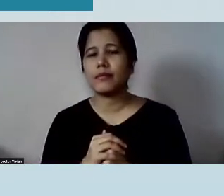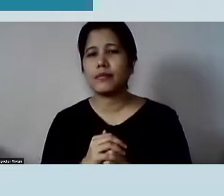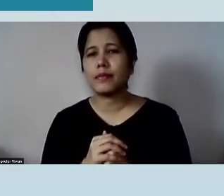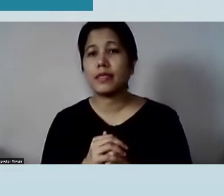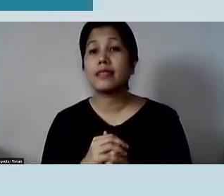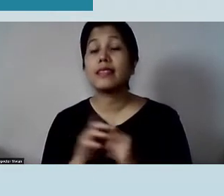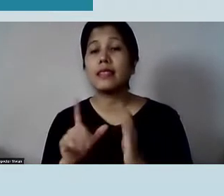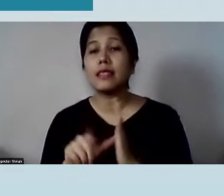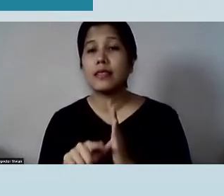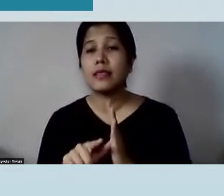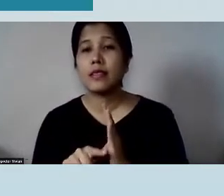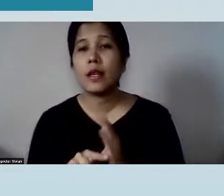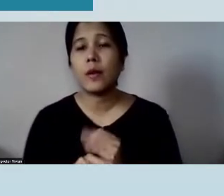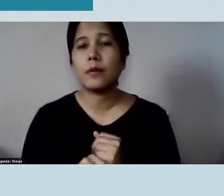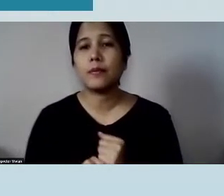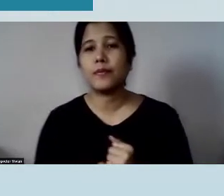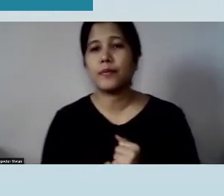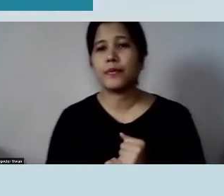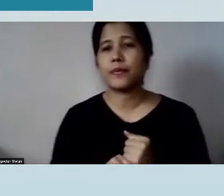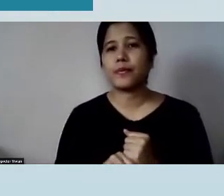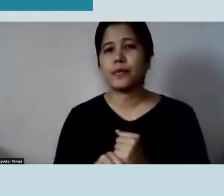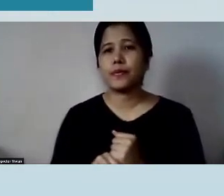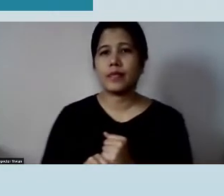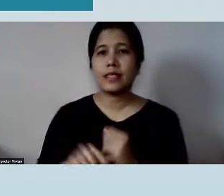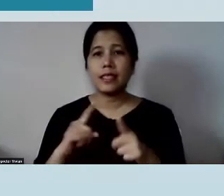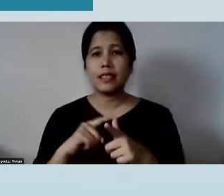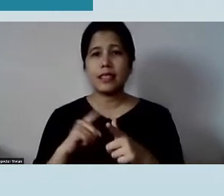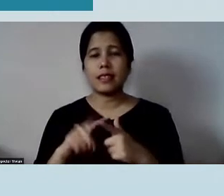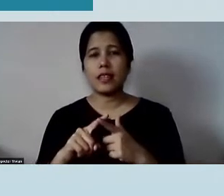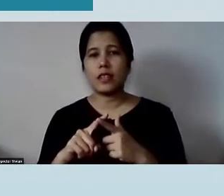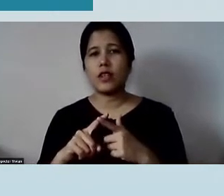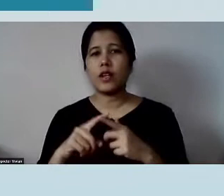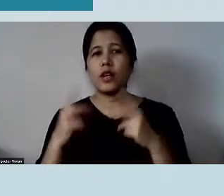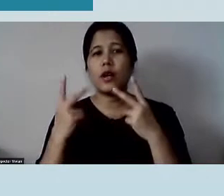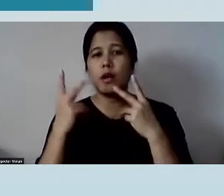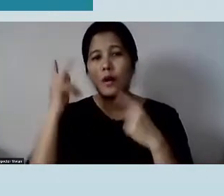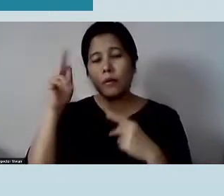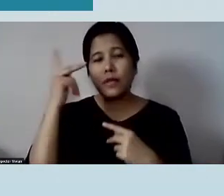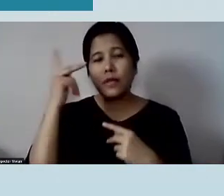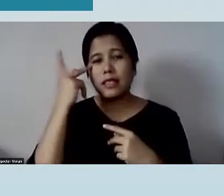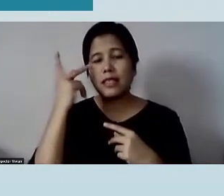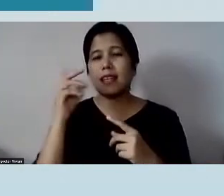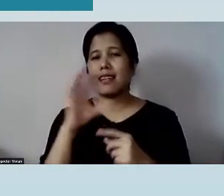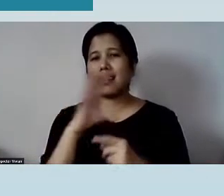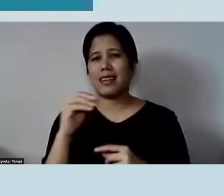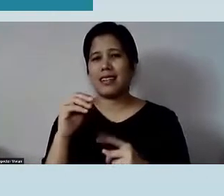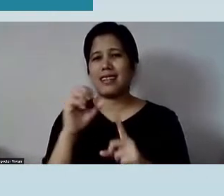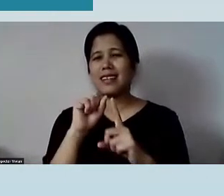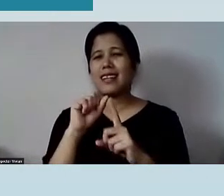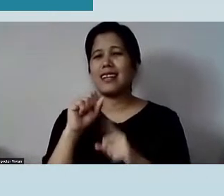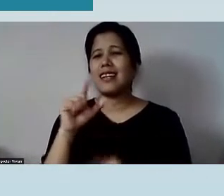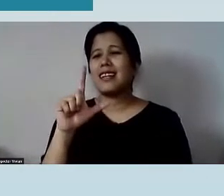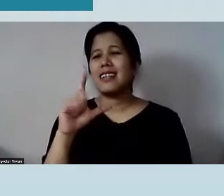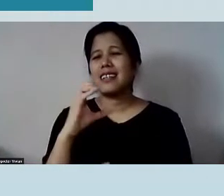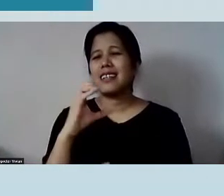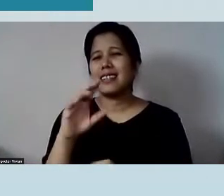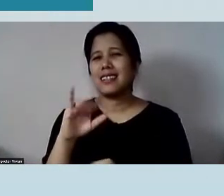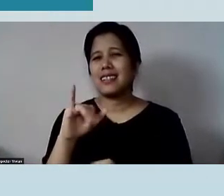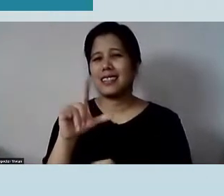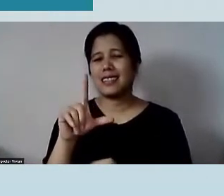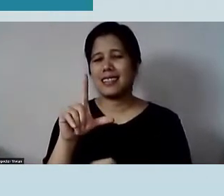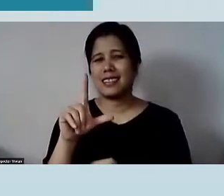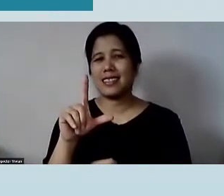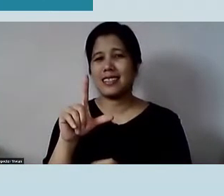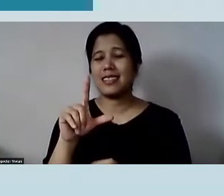Mamaya, ipipresent to them. And then yung political and civil rights. Yan, the right to suffrage sa mga taong